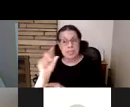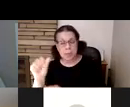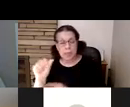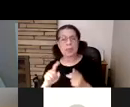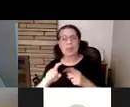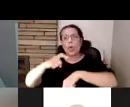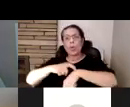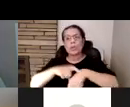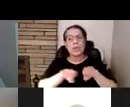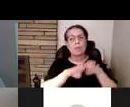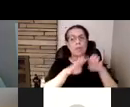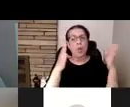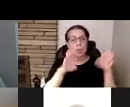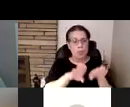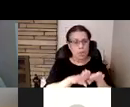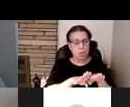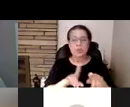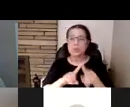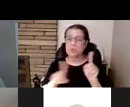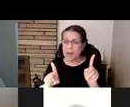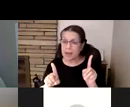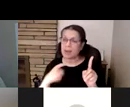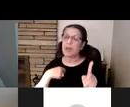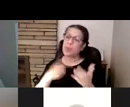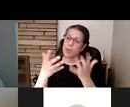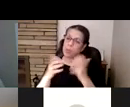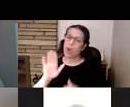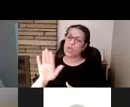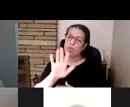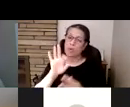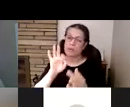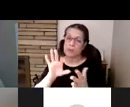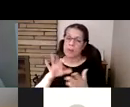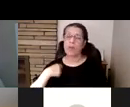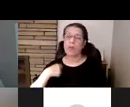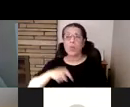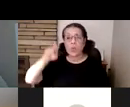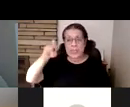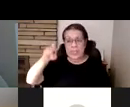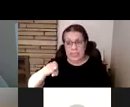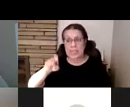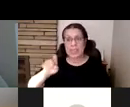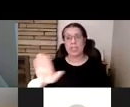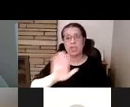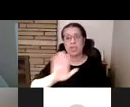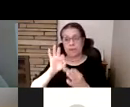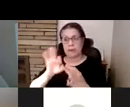we're interested in your feedback. So this is where you all come in. We need feedback from the public to make sure that we are getting this right.